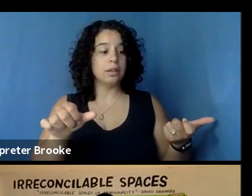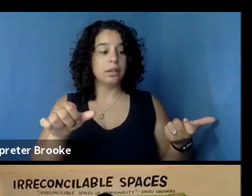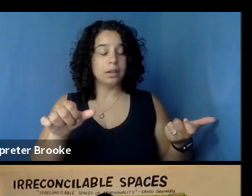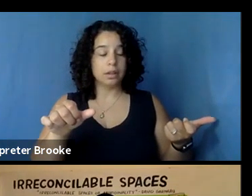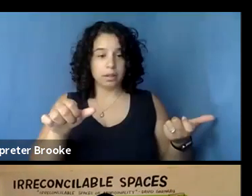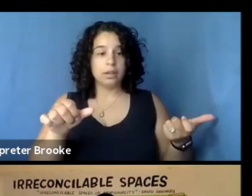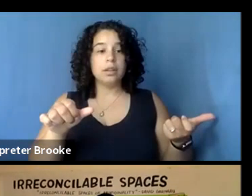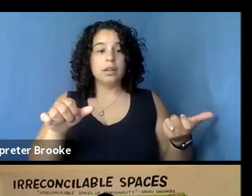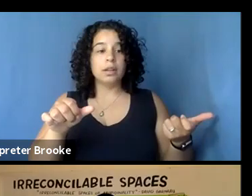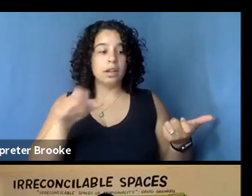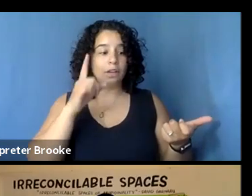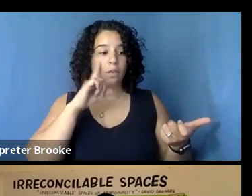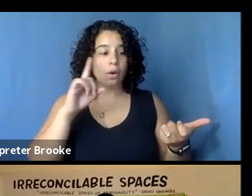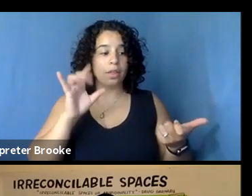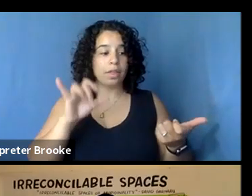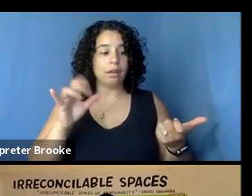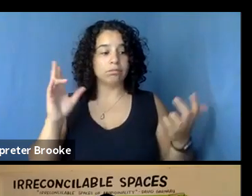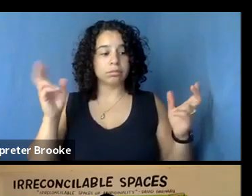this disruptor,